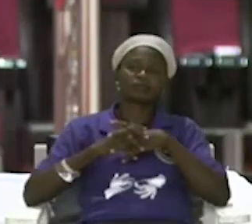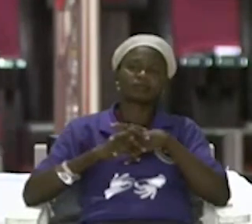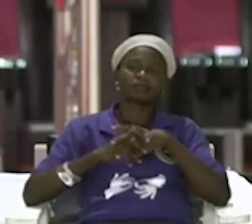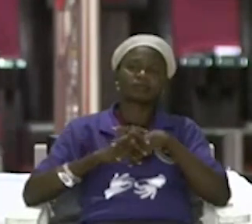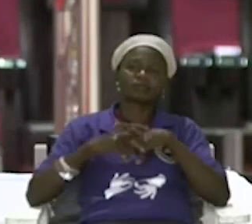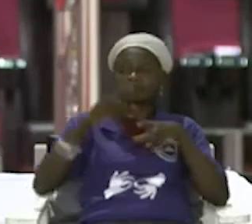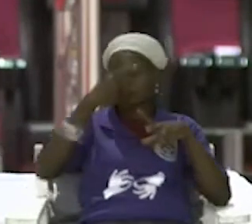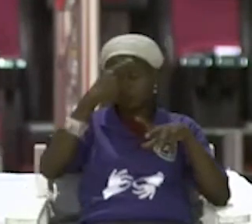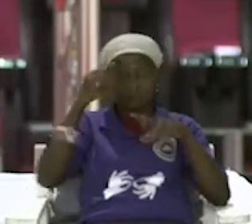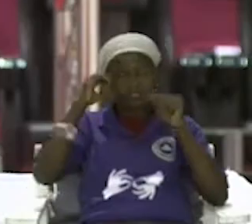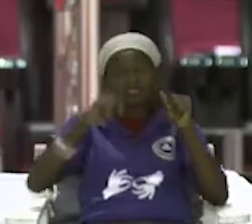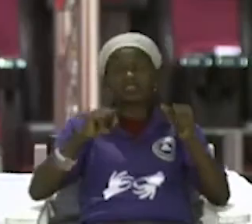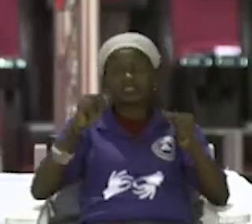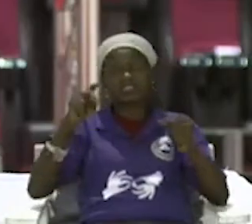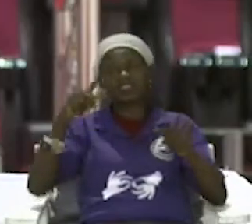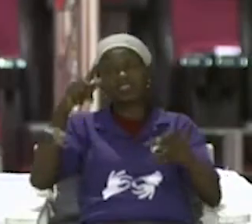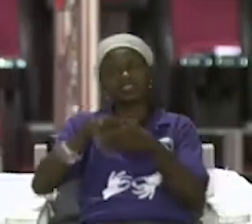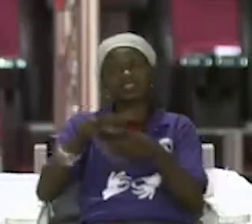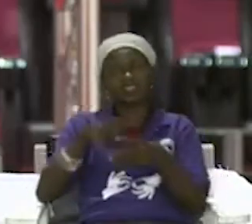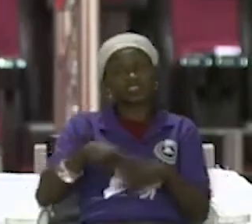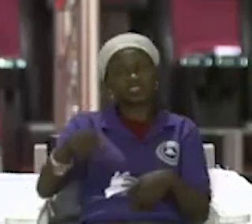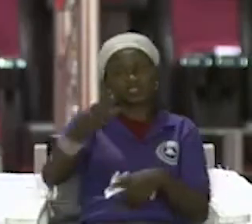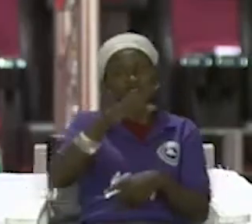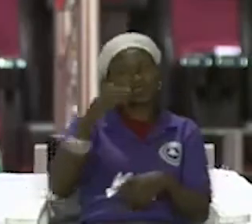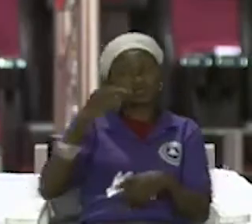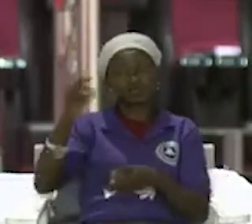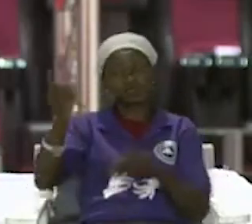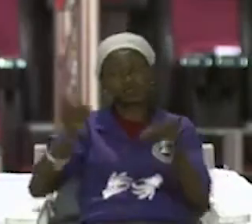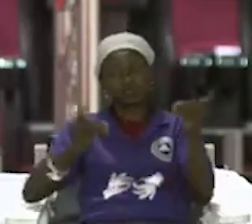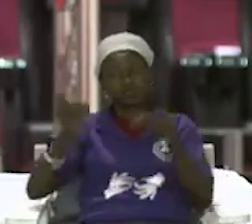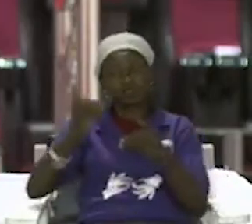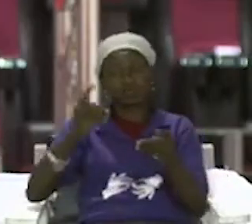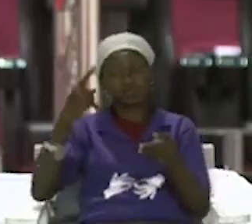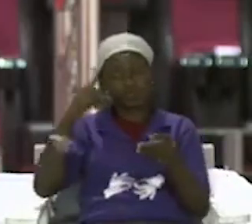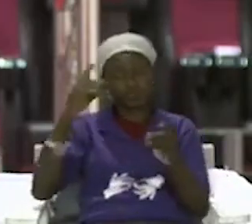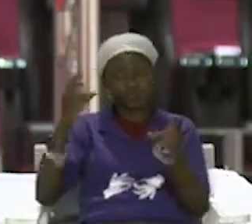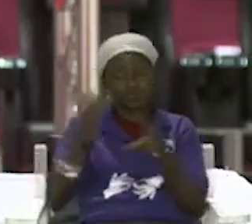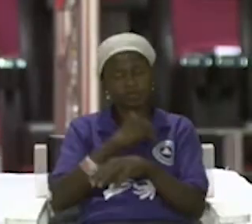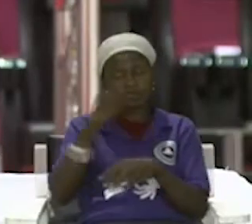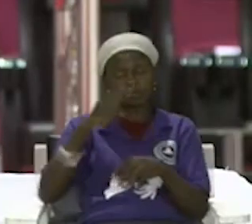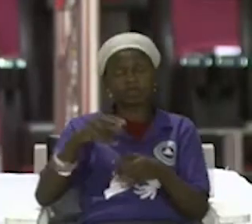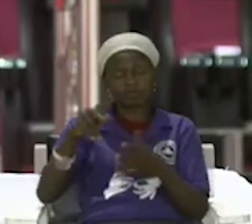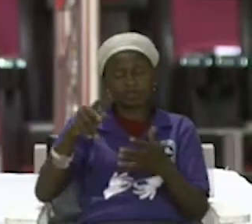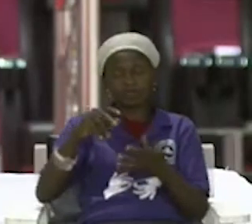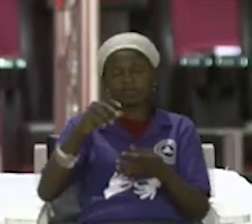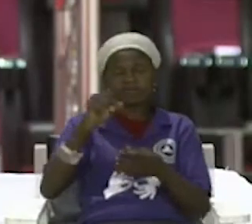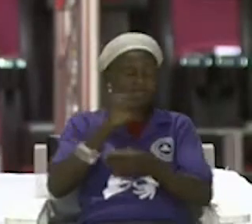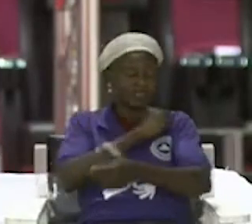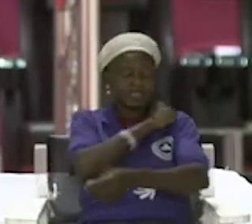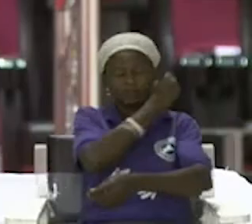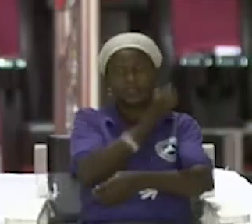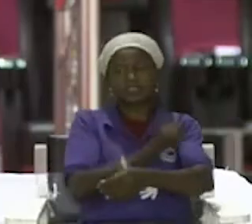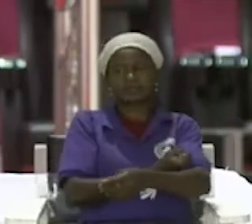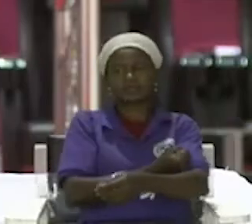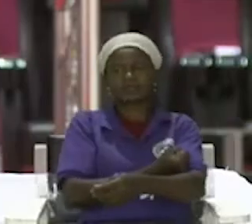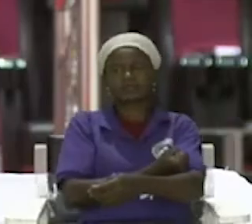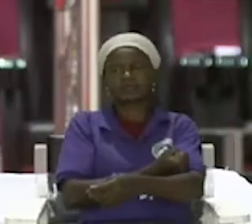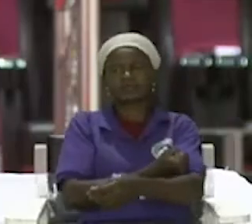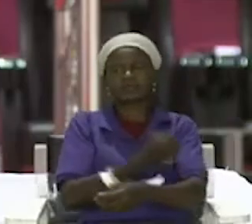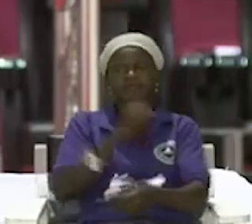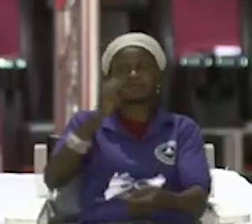Because he can rob you of dominion. Take example of Samson. You